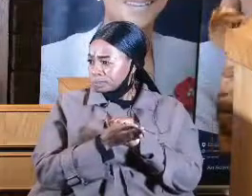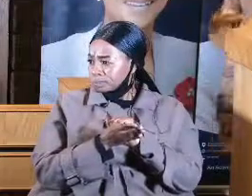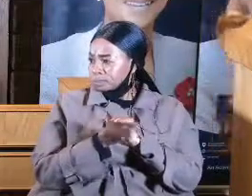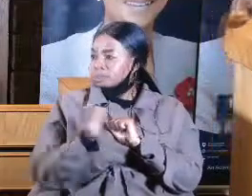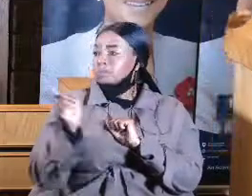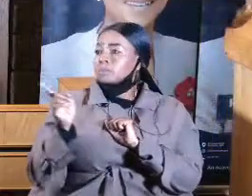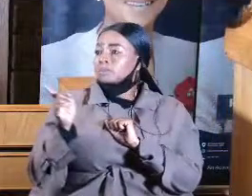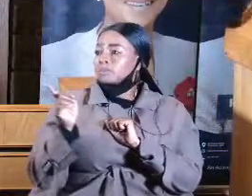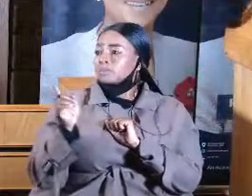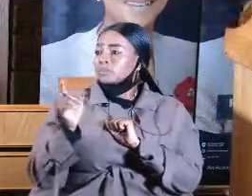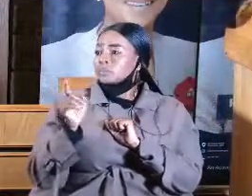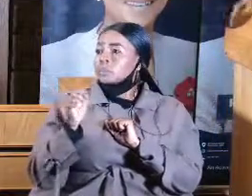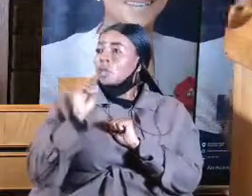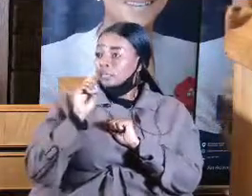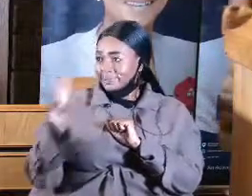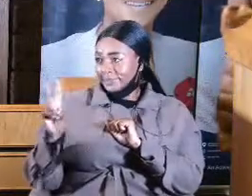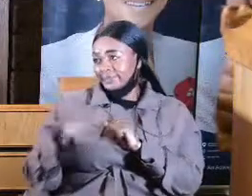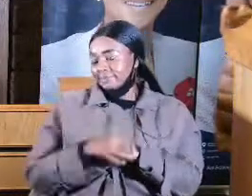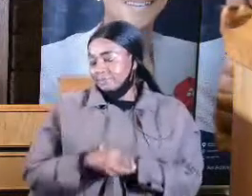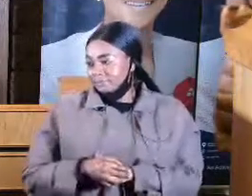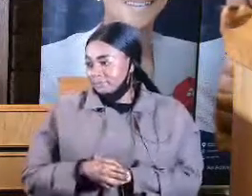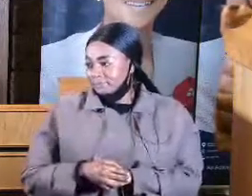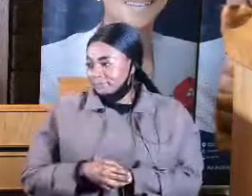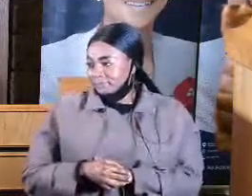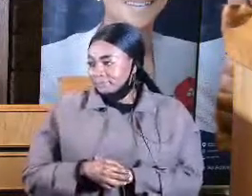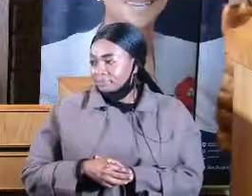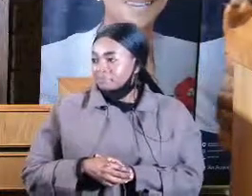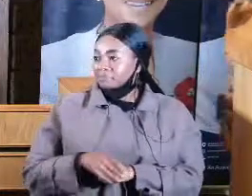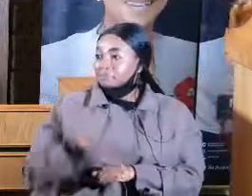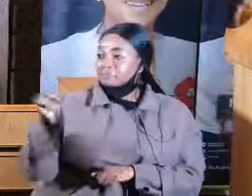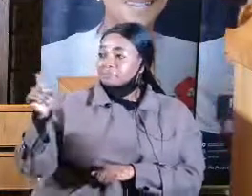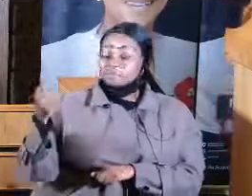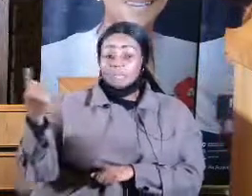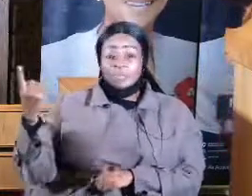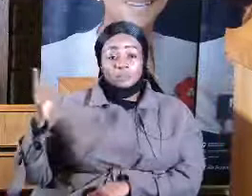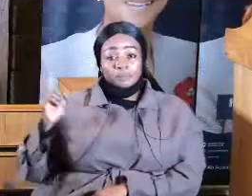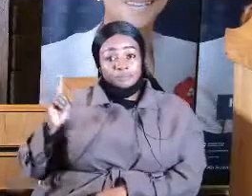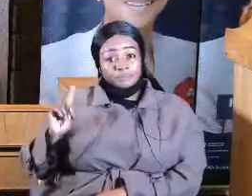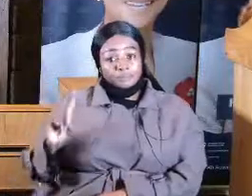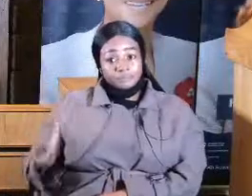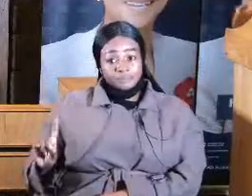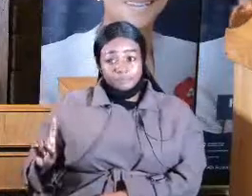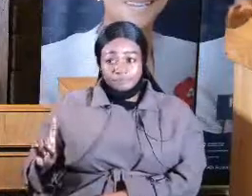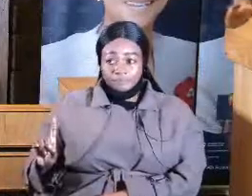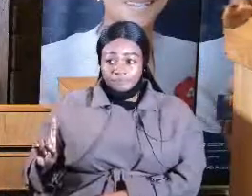Oh, Stephanie, I see. While Stephanie is coming to address us,